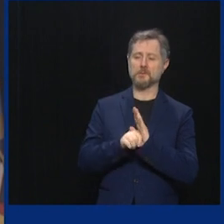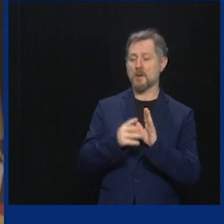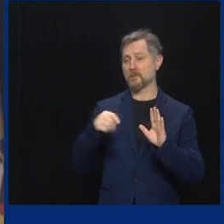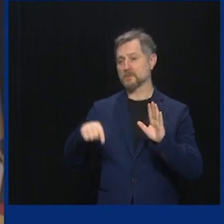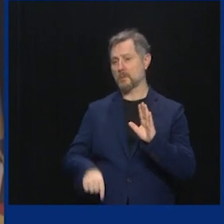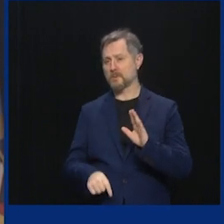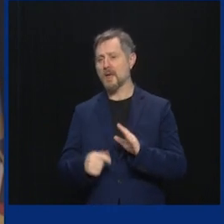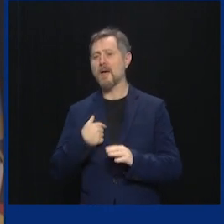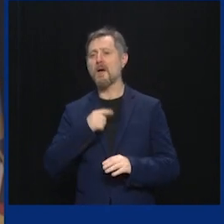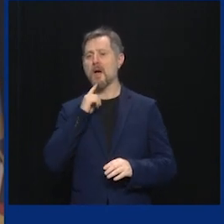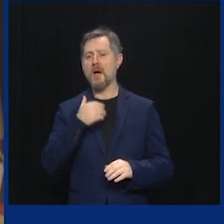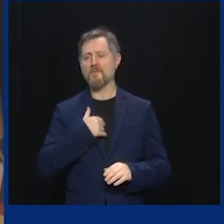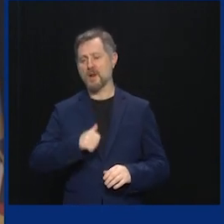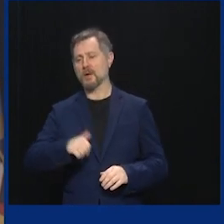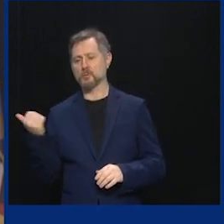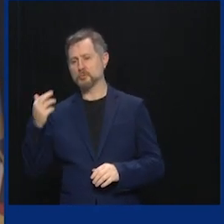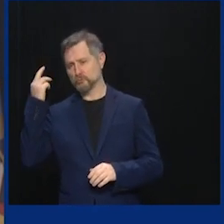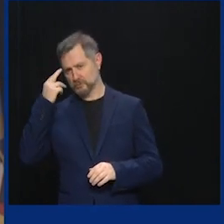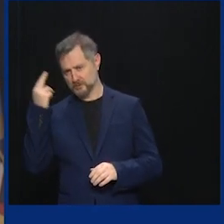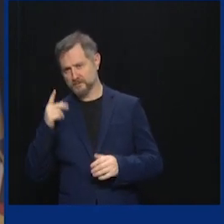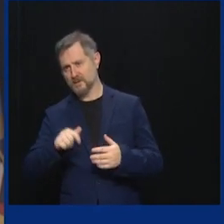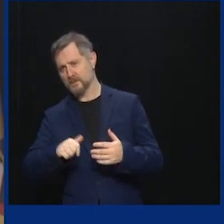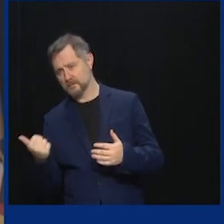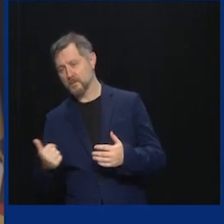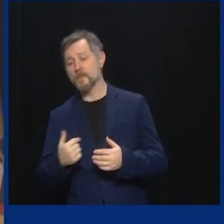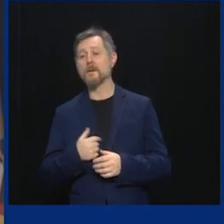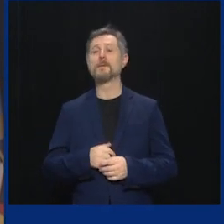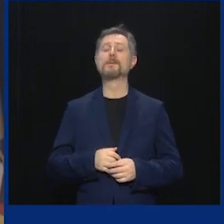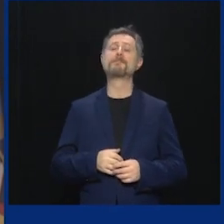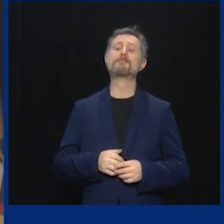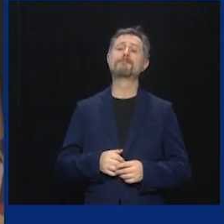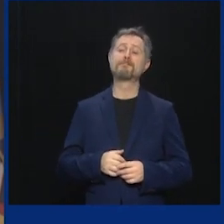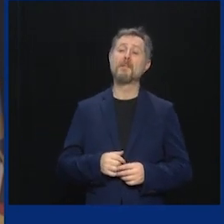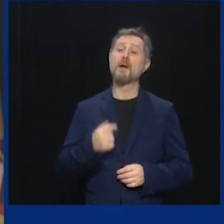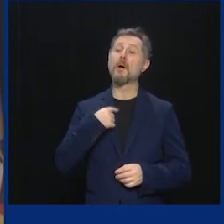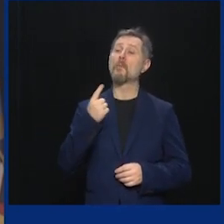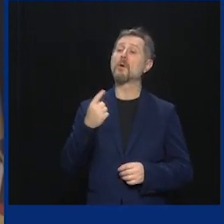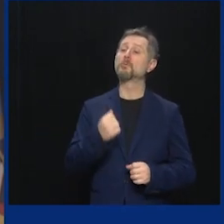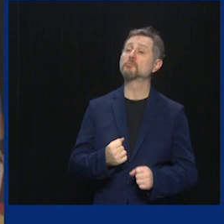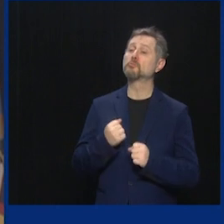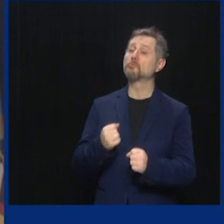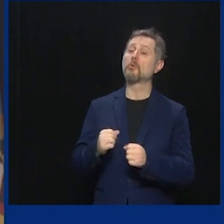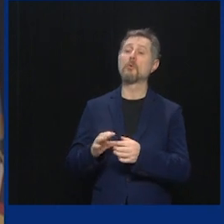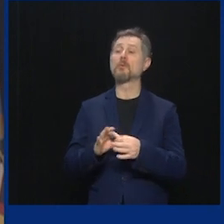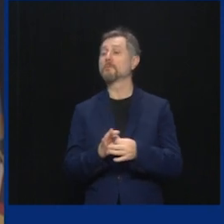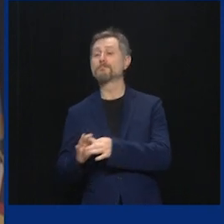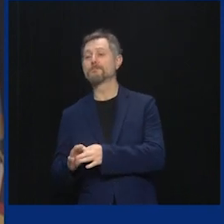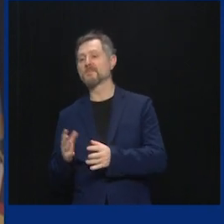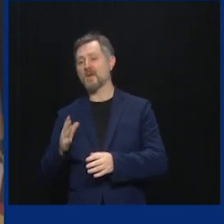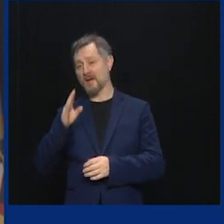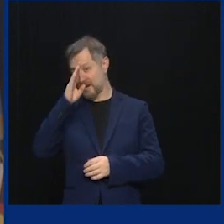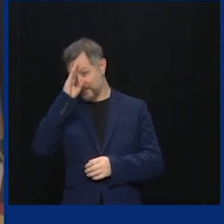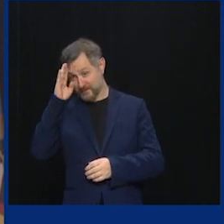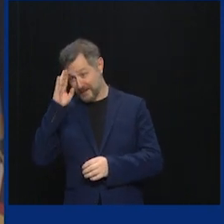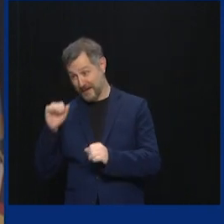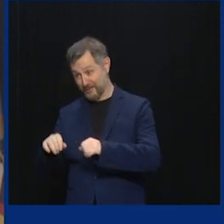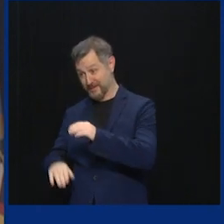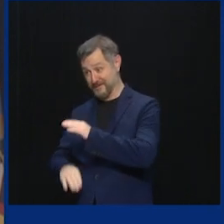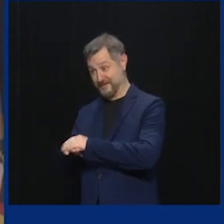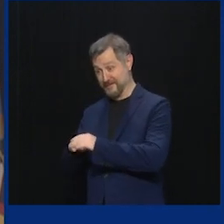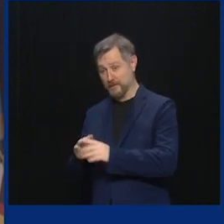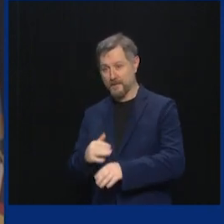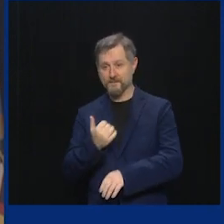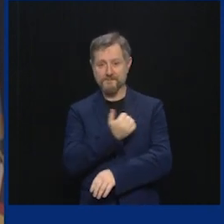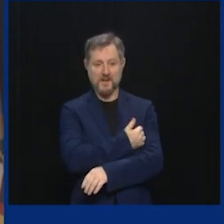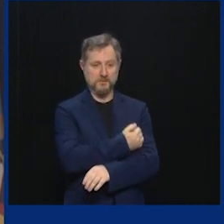factors involved here, Jimmy, and one of them is that there's a closer correlation to hospital capacity and the vaccination rates in